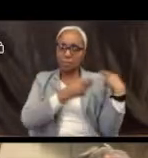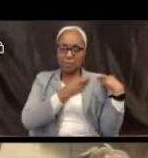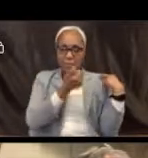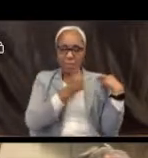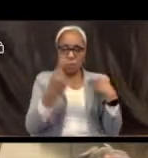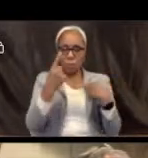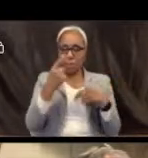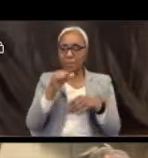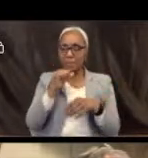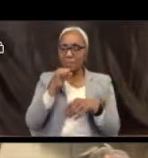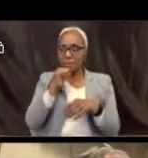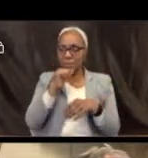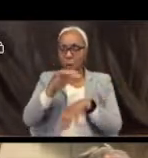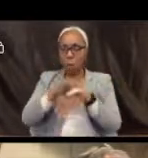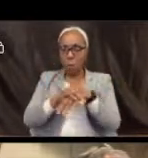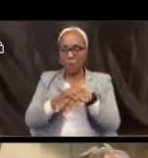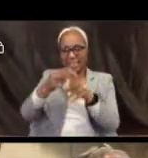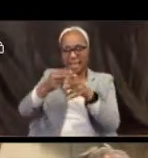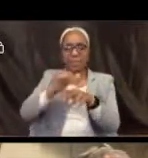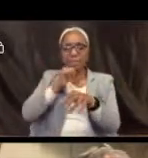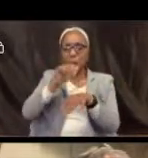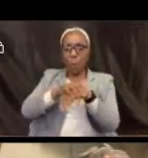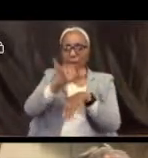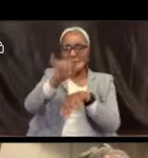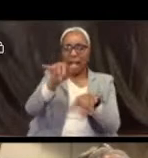on the survey.